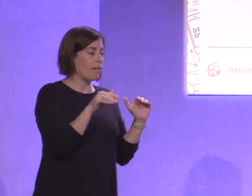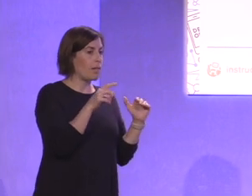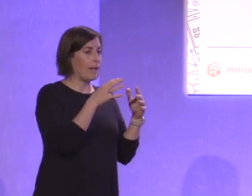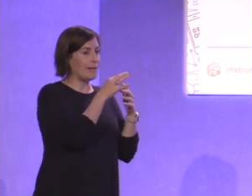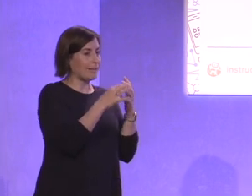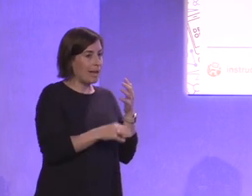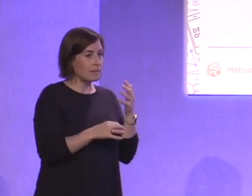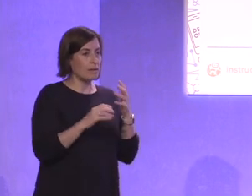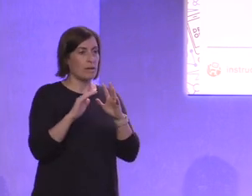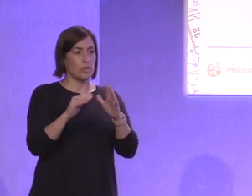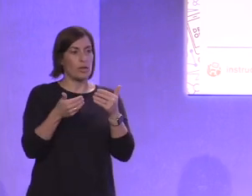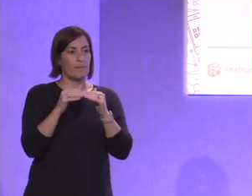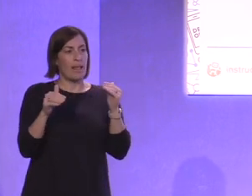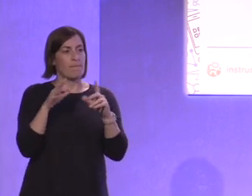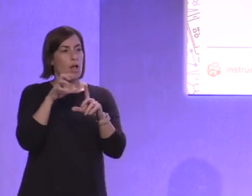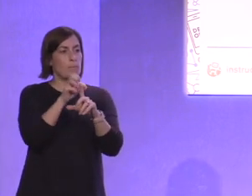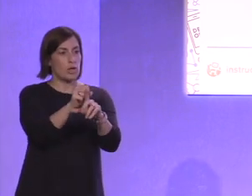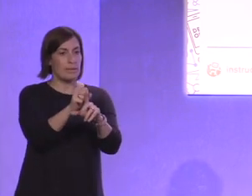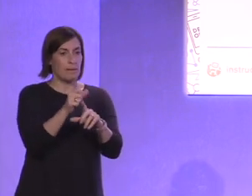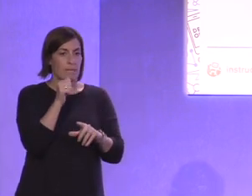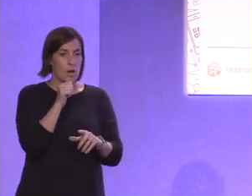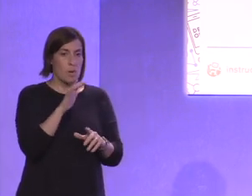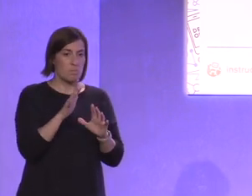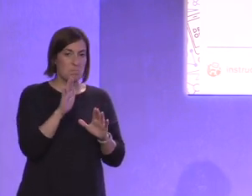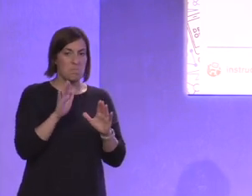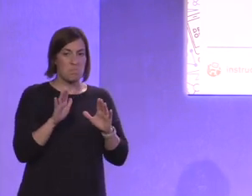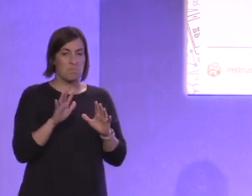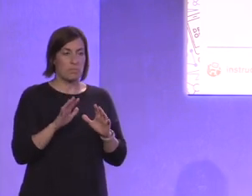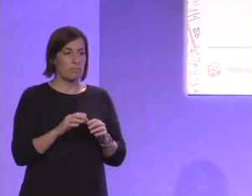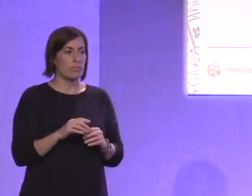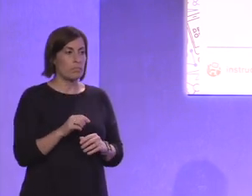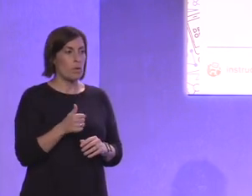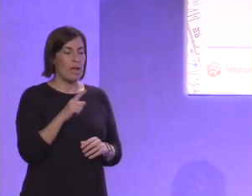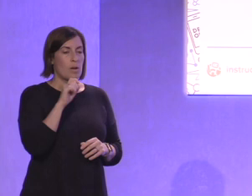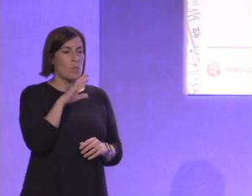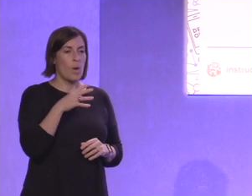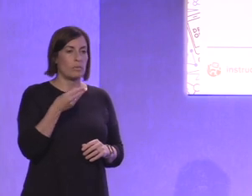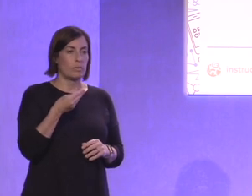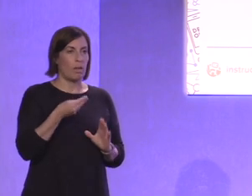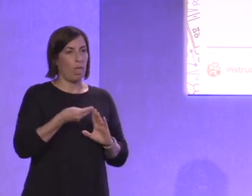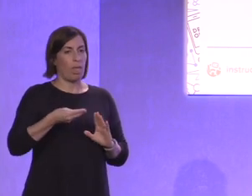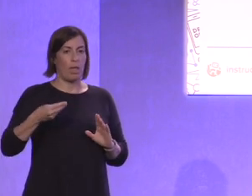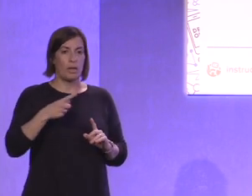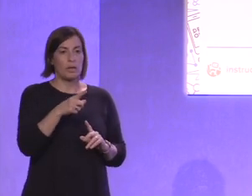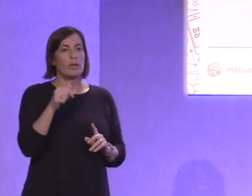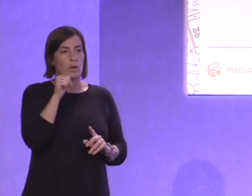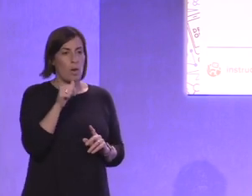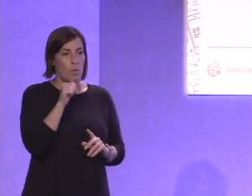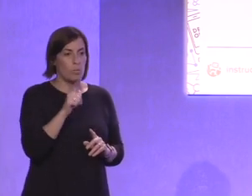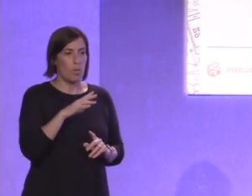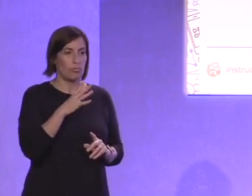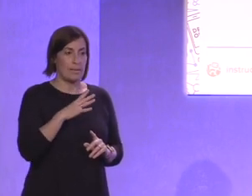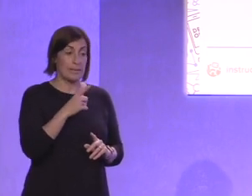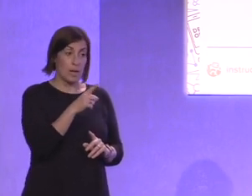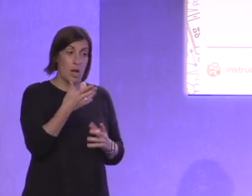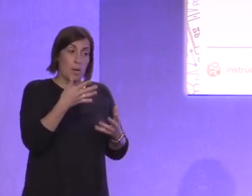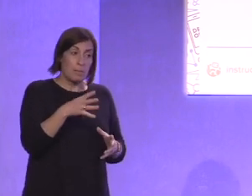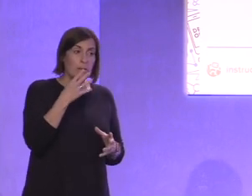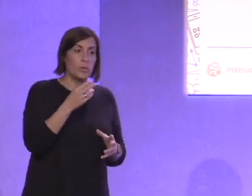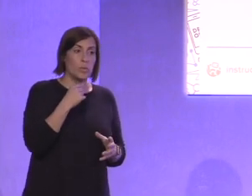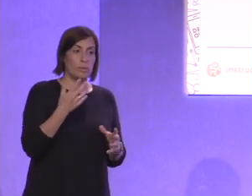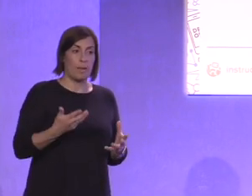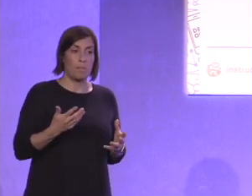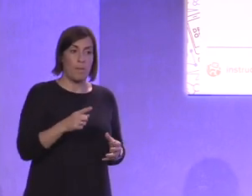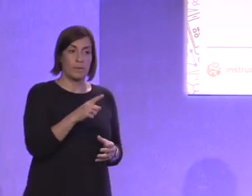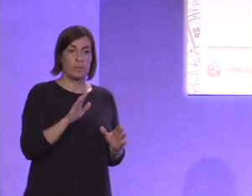objective? Okay, so I won't belabor the point. How many of you are using these things in your workloads at the